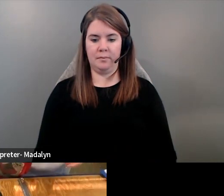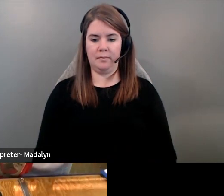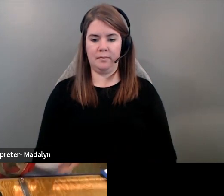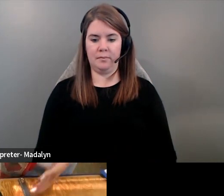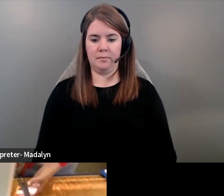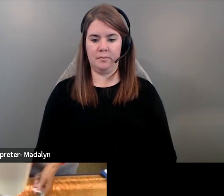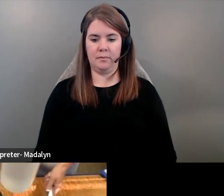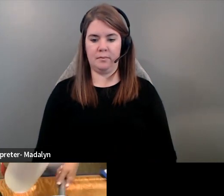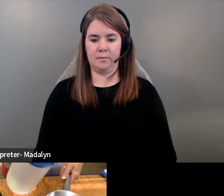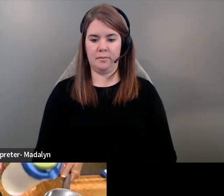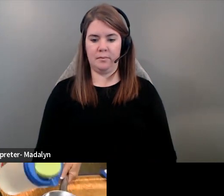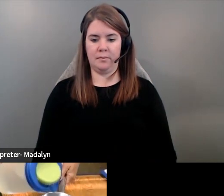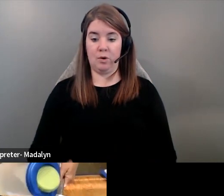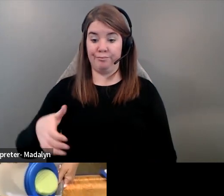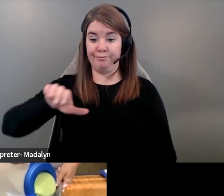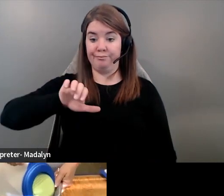Cover those with water.